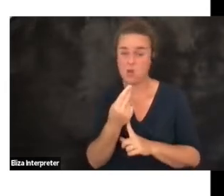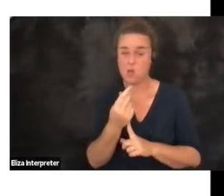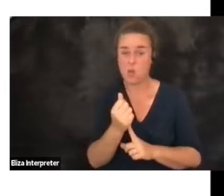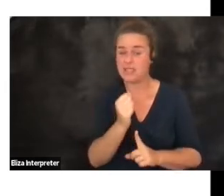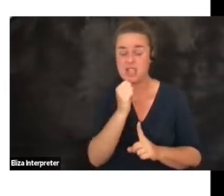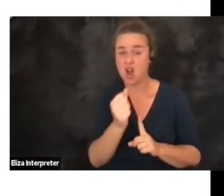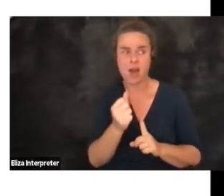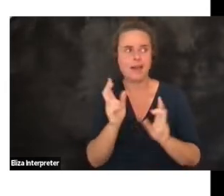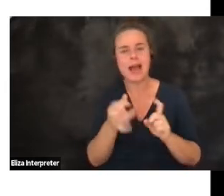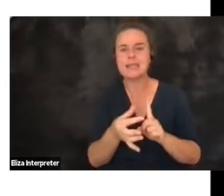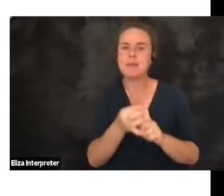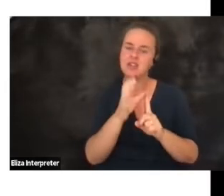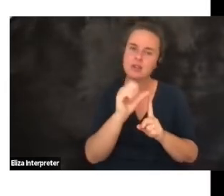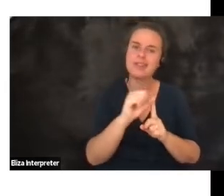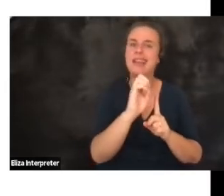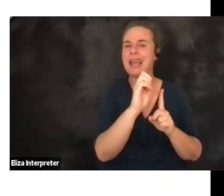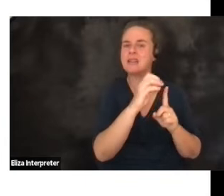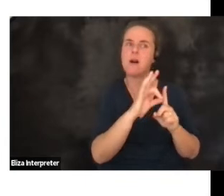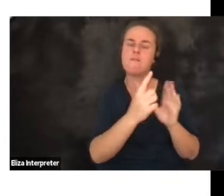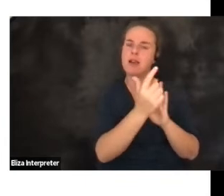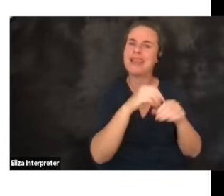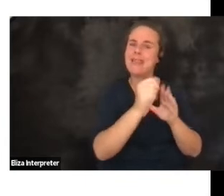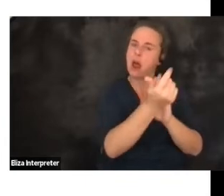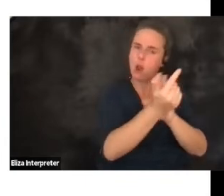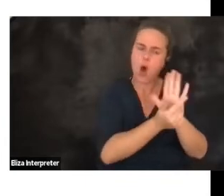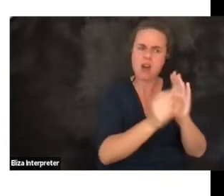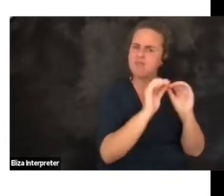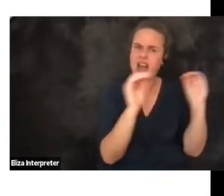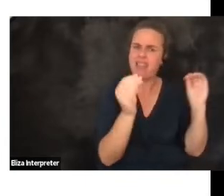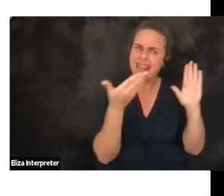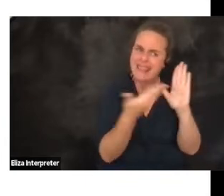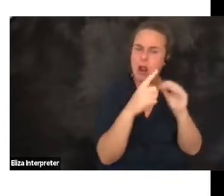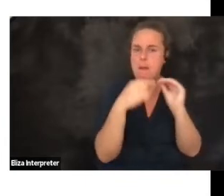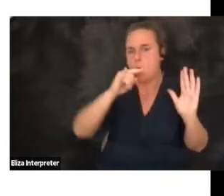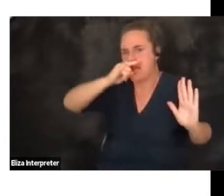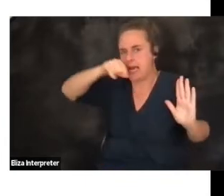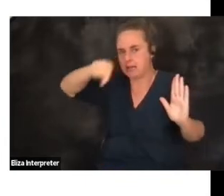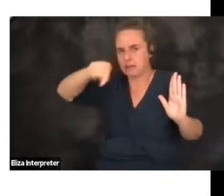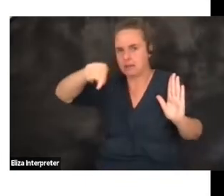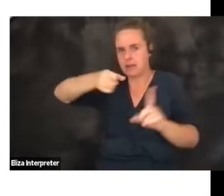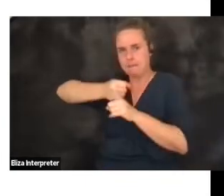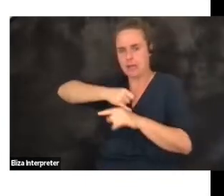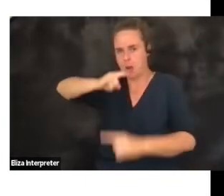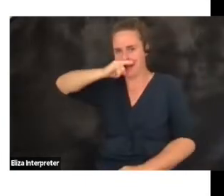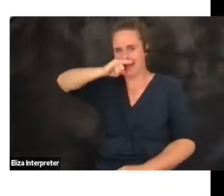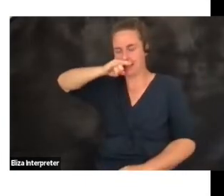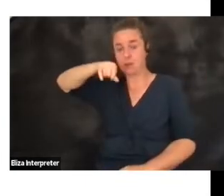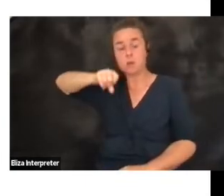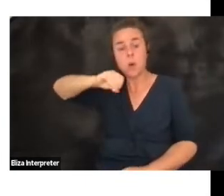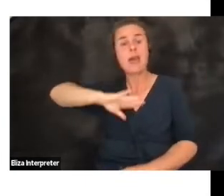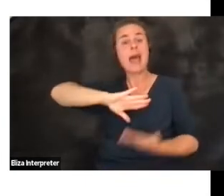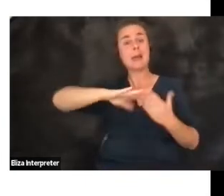with respect to what happens to kids. So this community decided that they might not be able to